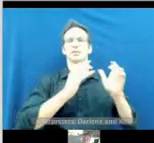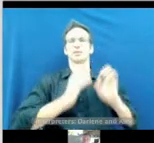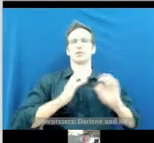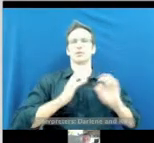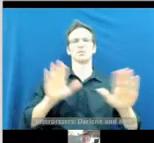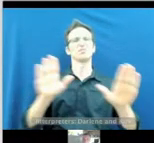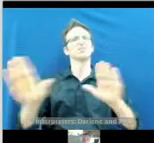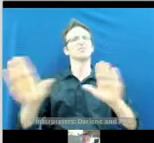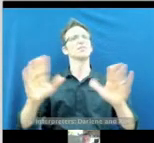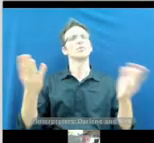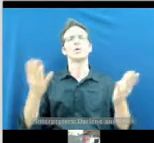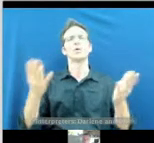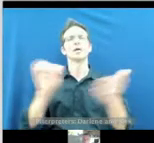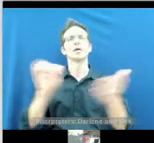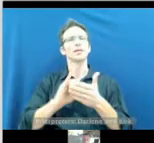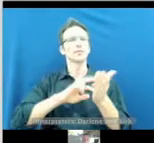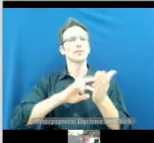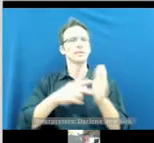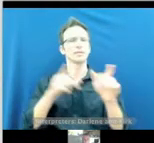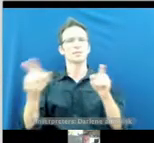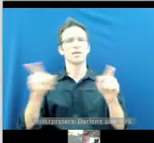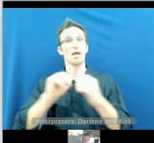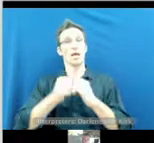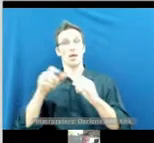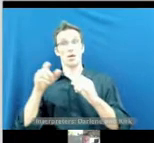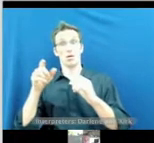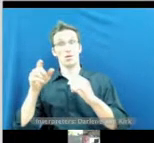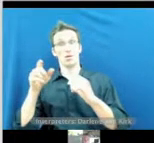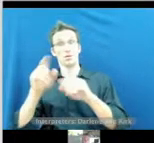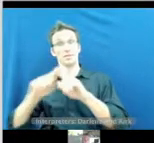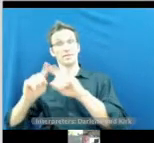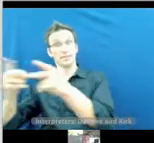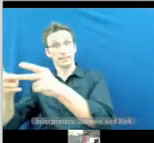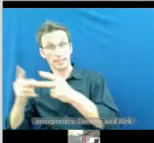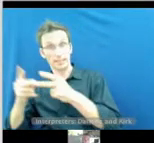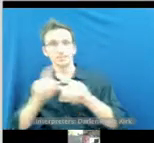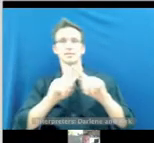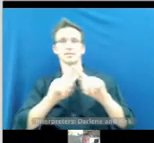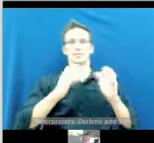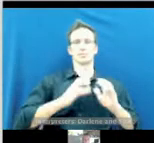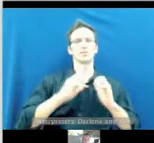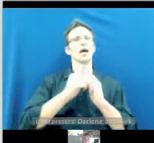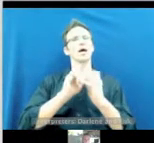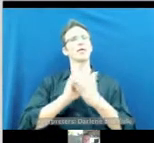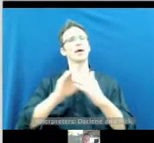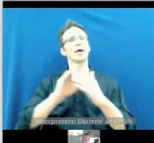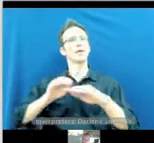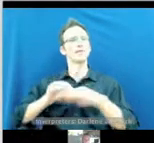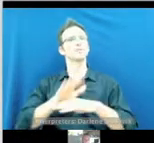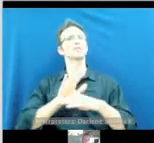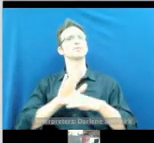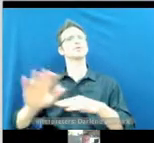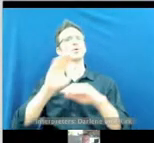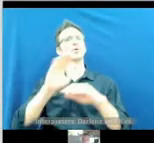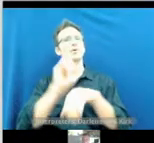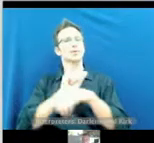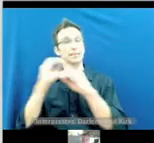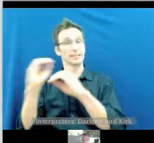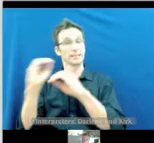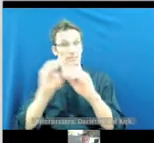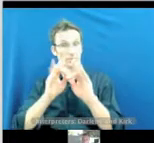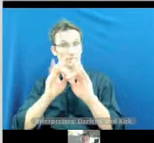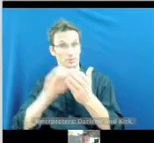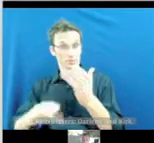that influences the field of education, both in terms of interpreter education and